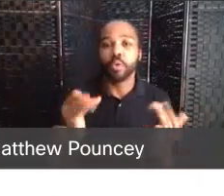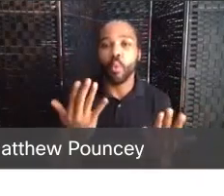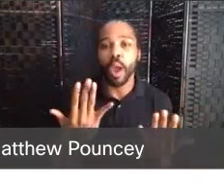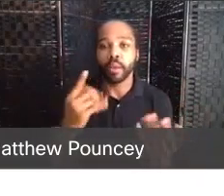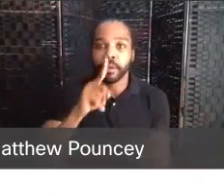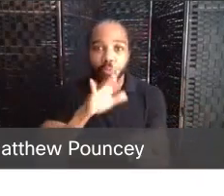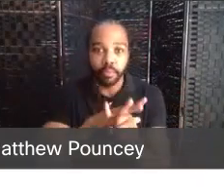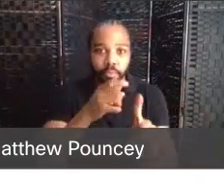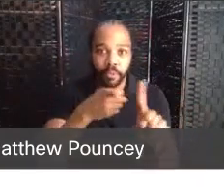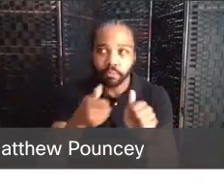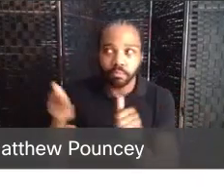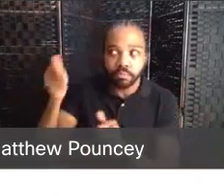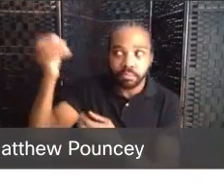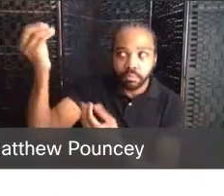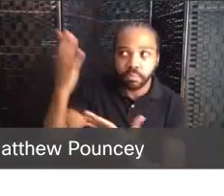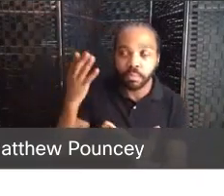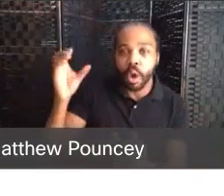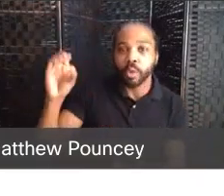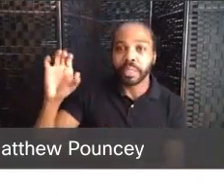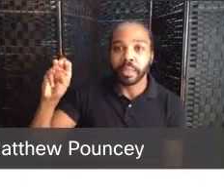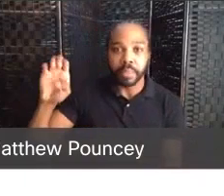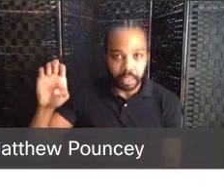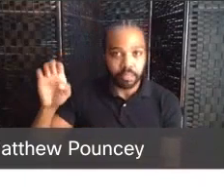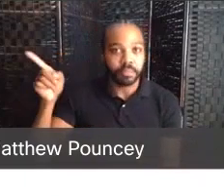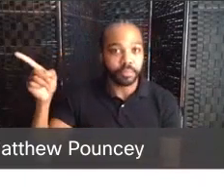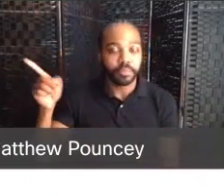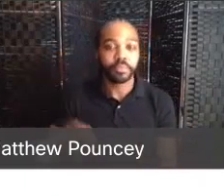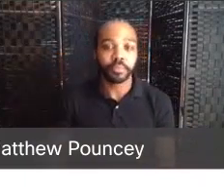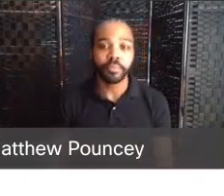the final cause of death from the Office of the Chief Medical Examiner.